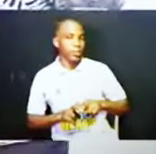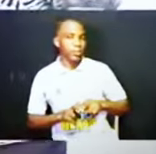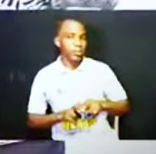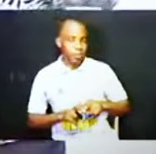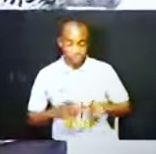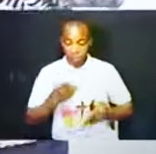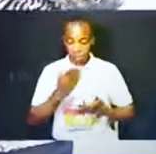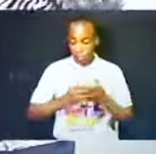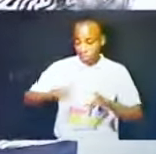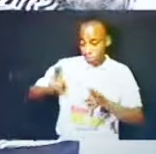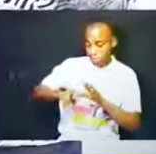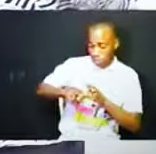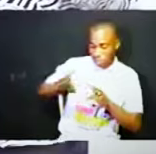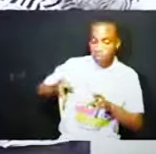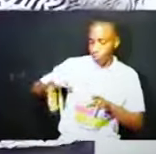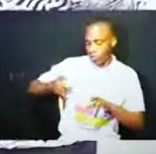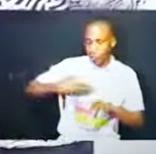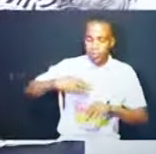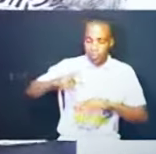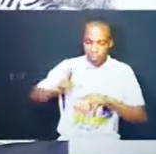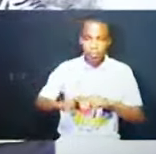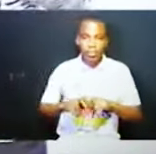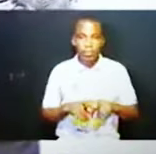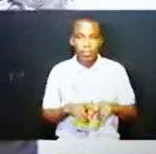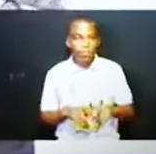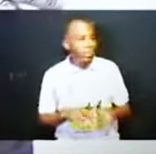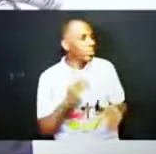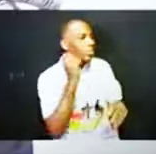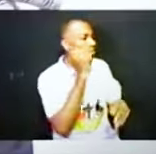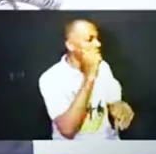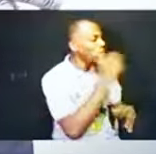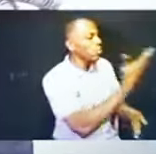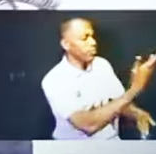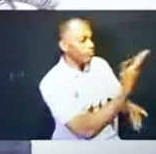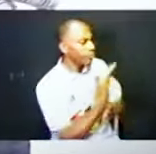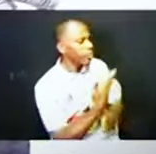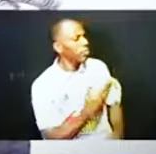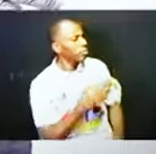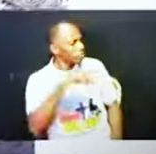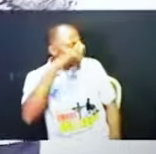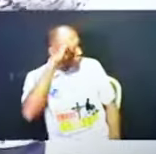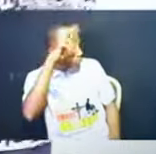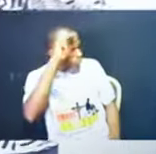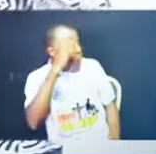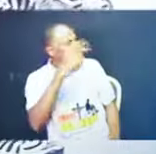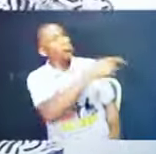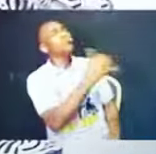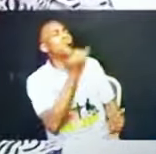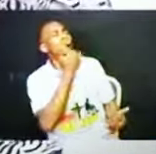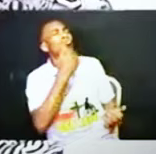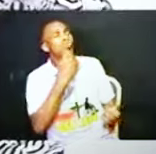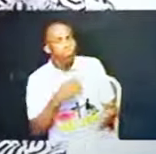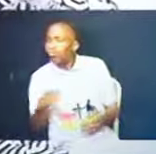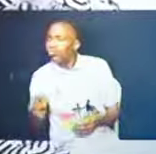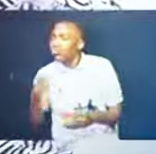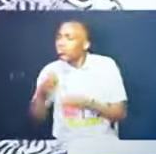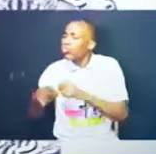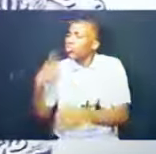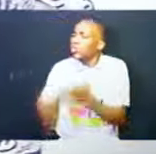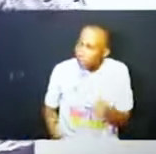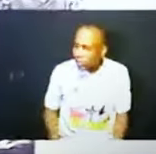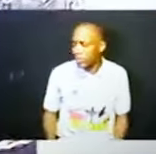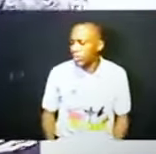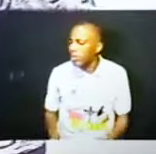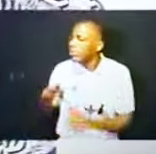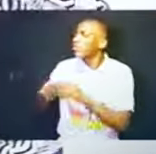on one of the chairs there. That's Barry. What is wrong with you? No, say Barrick, he